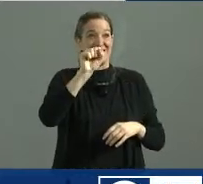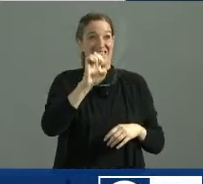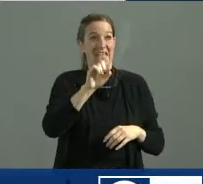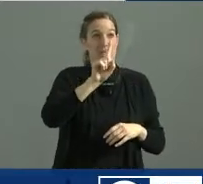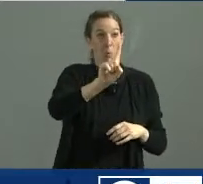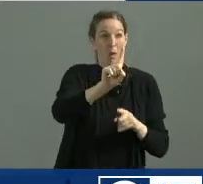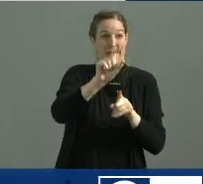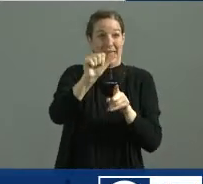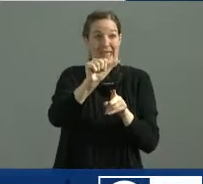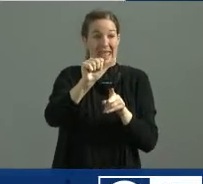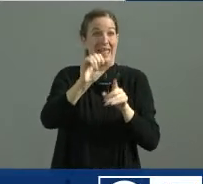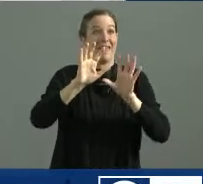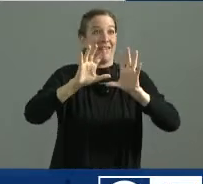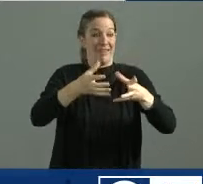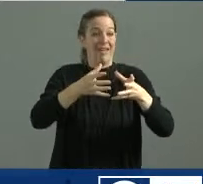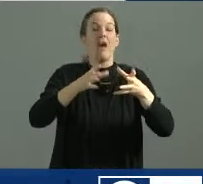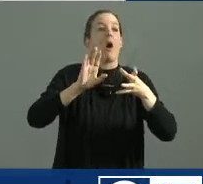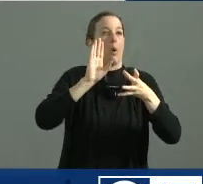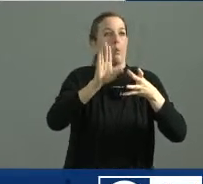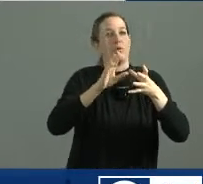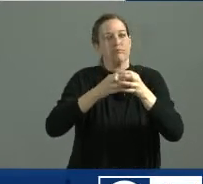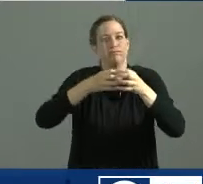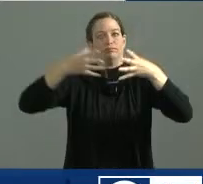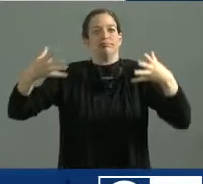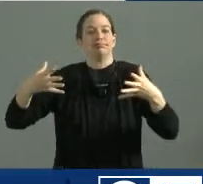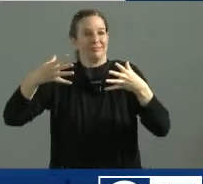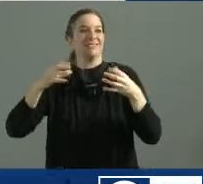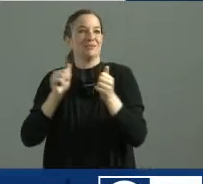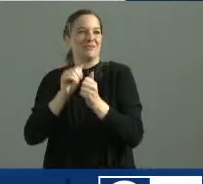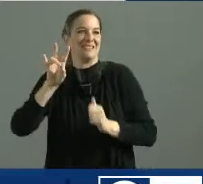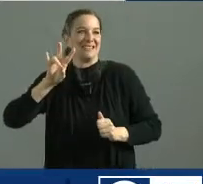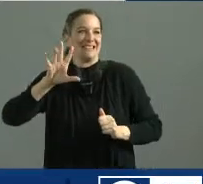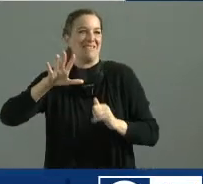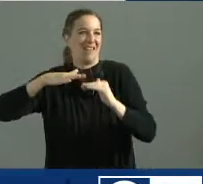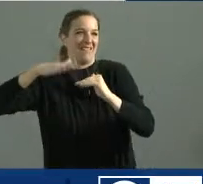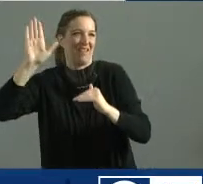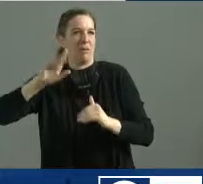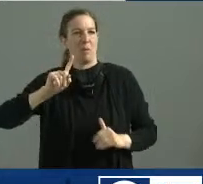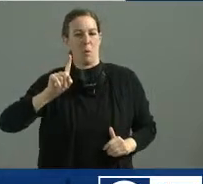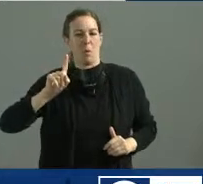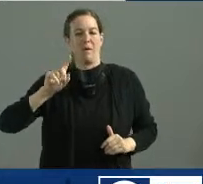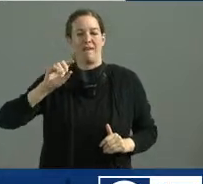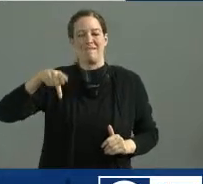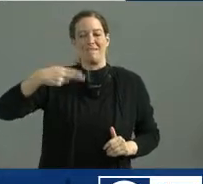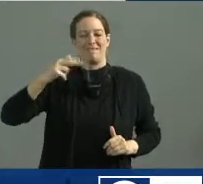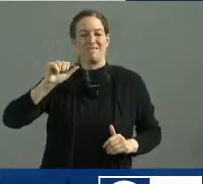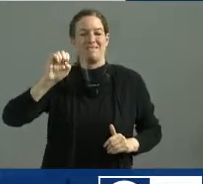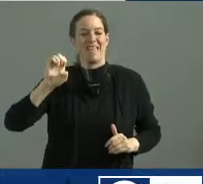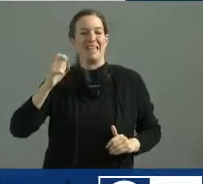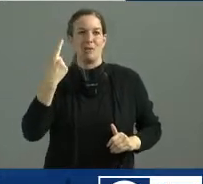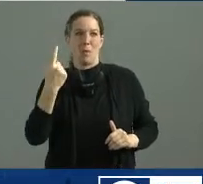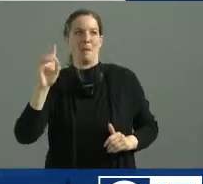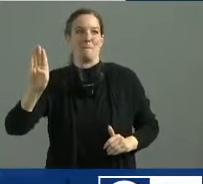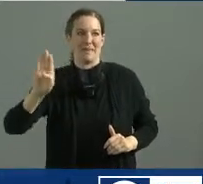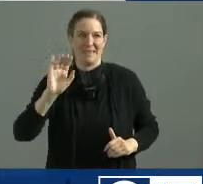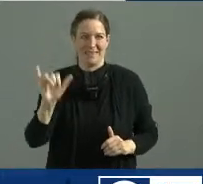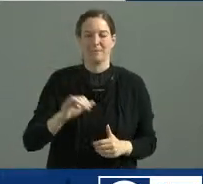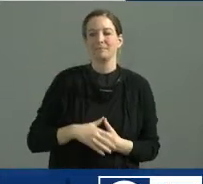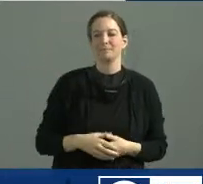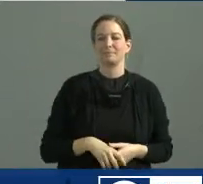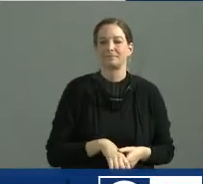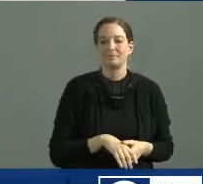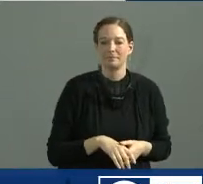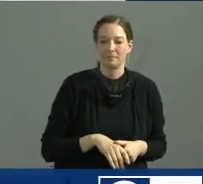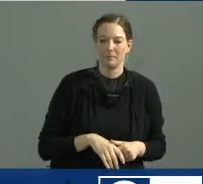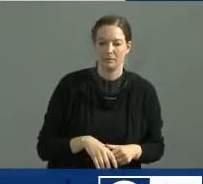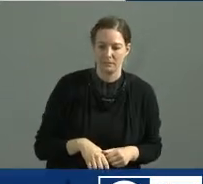Can I ask one more question? Sure. Okay, last one. So expanding locations is going to be a top